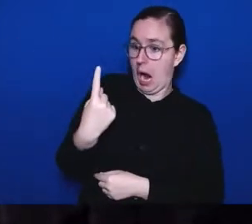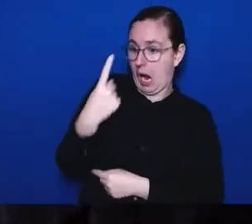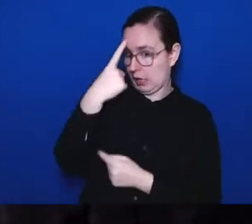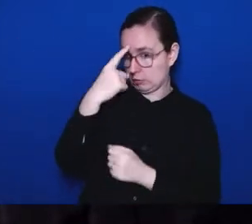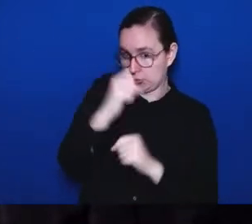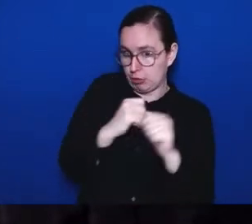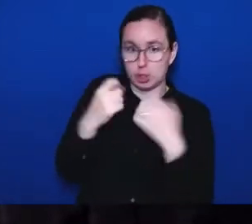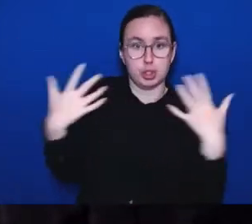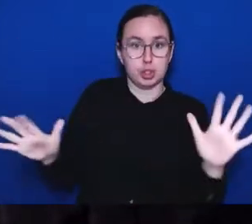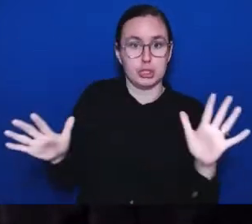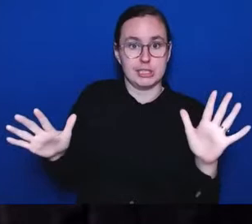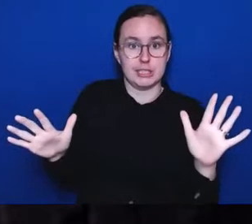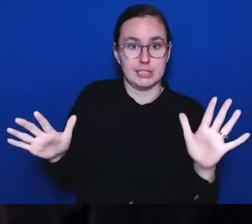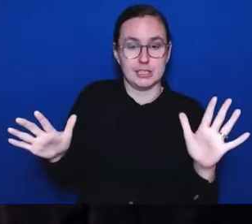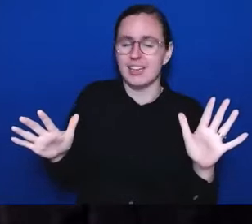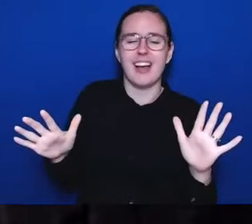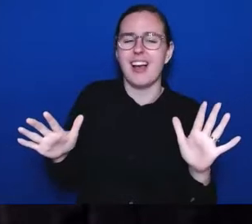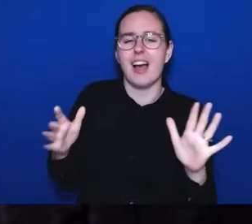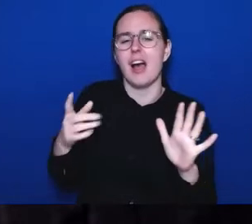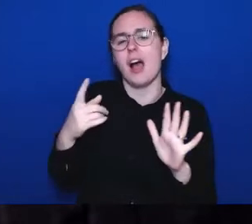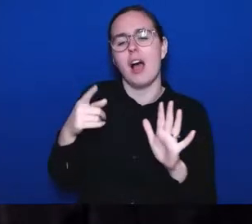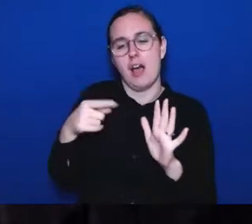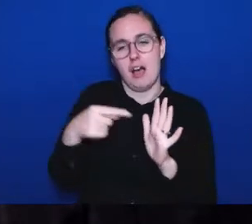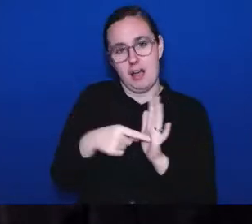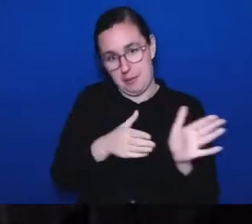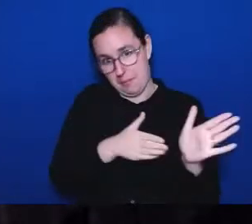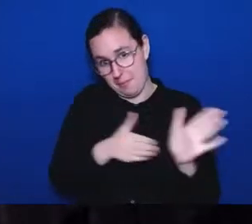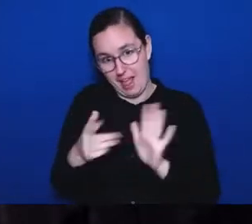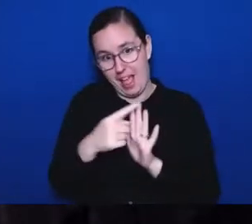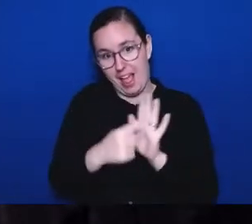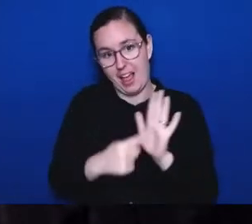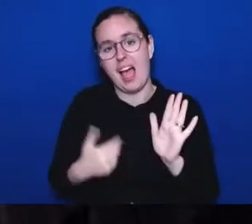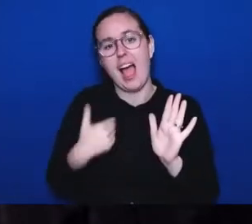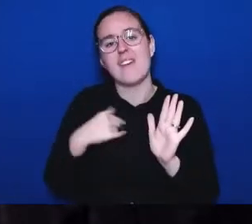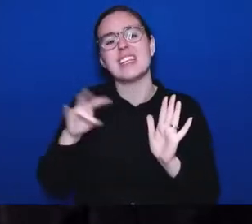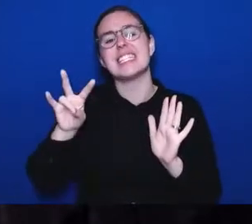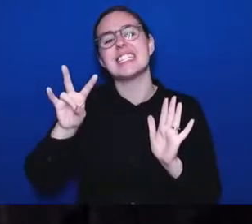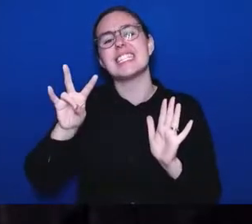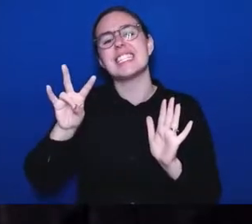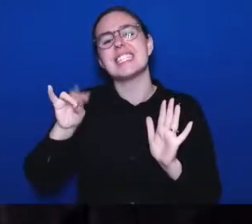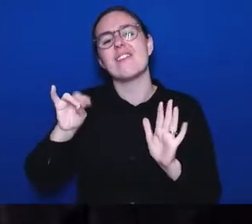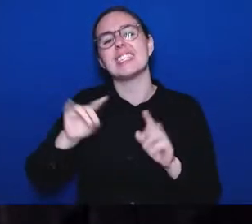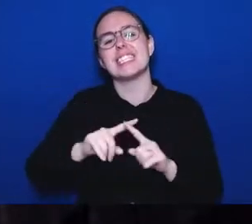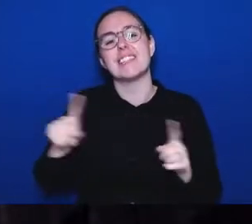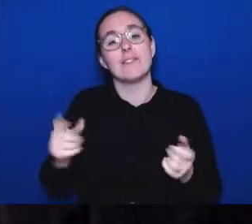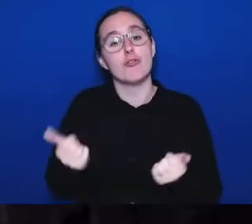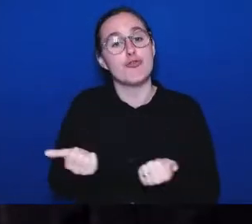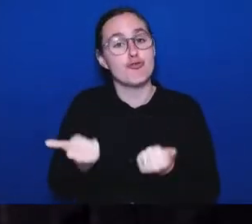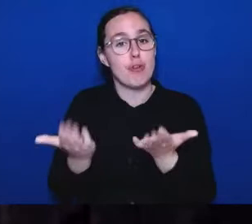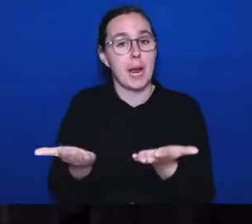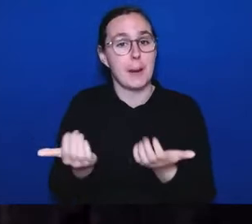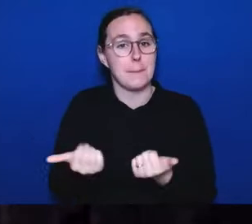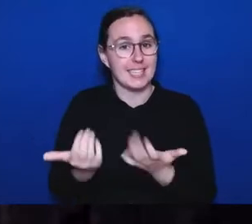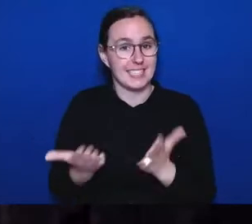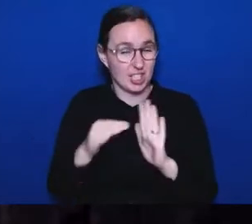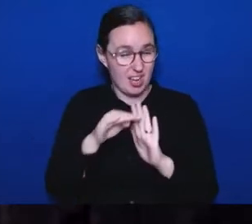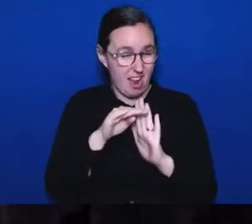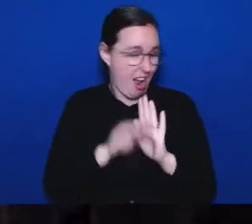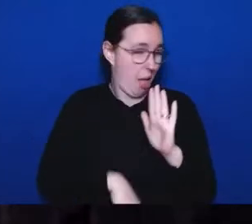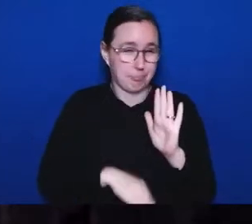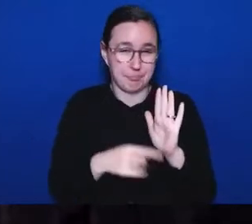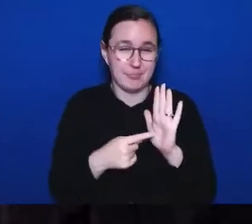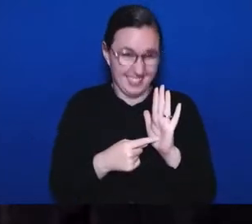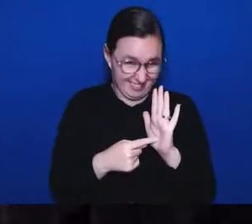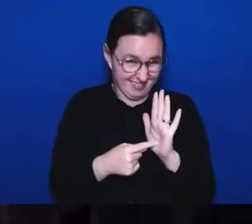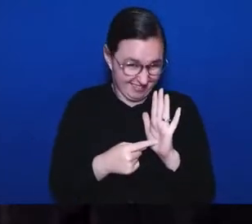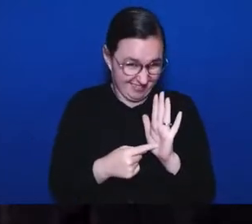address residency spaces. This agreement supports that by ensuring that those doctors who are supporting residency programs are